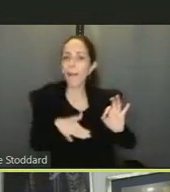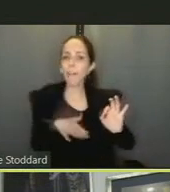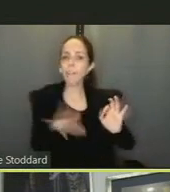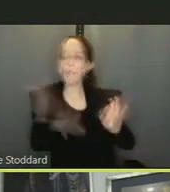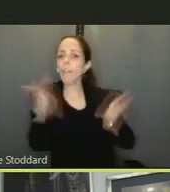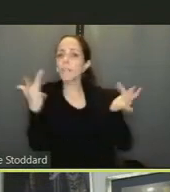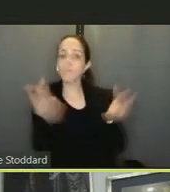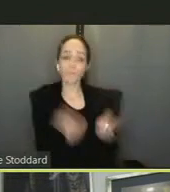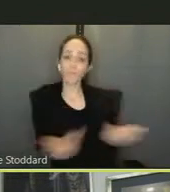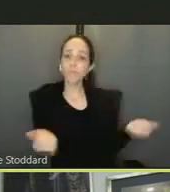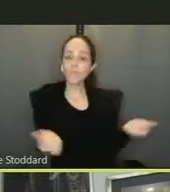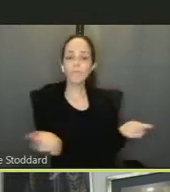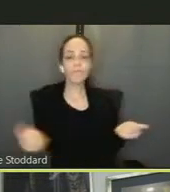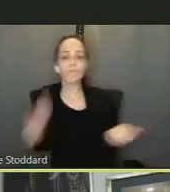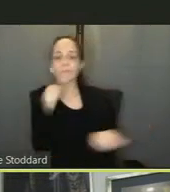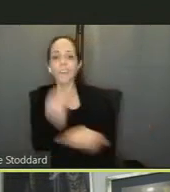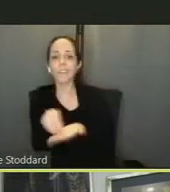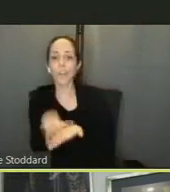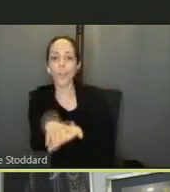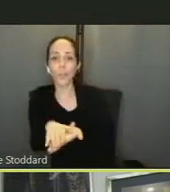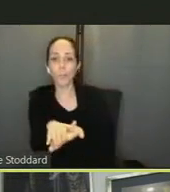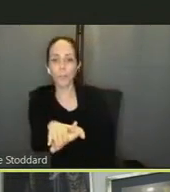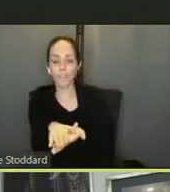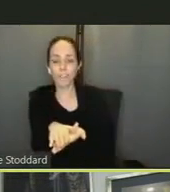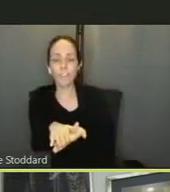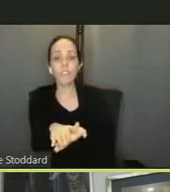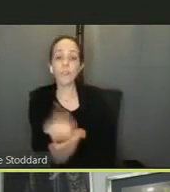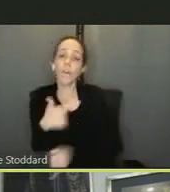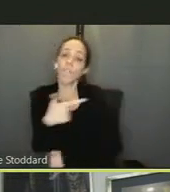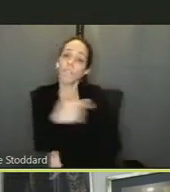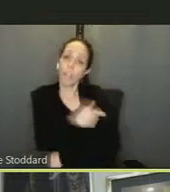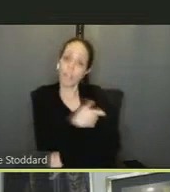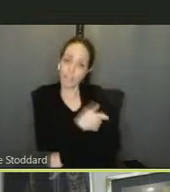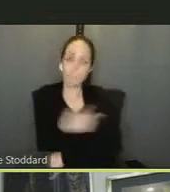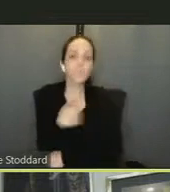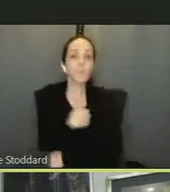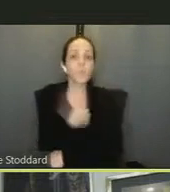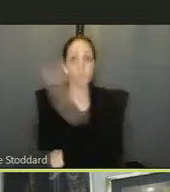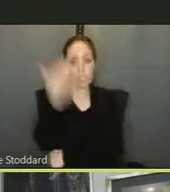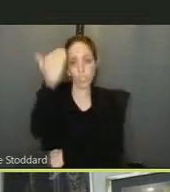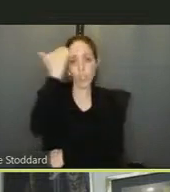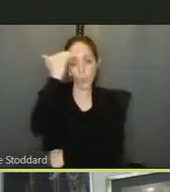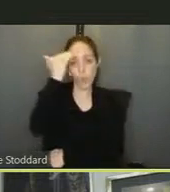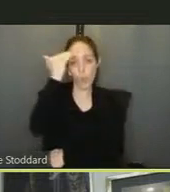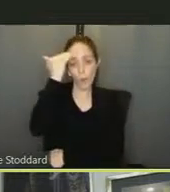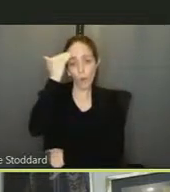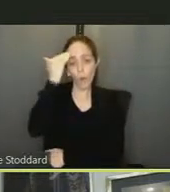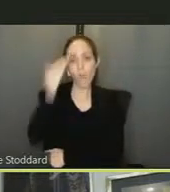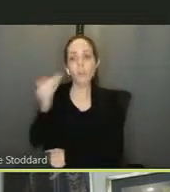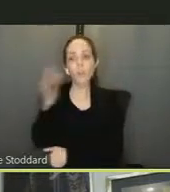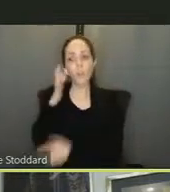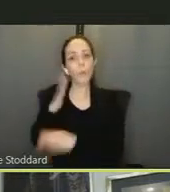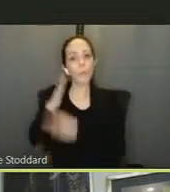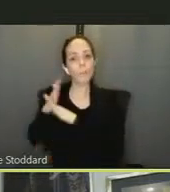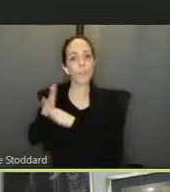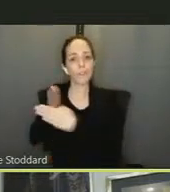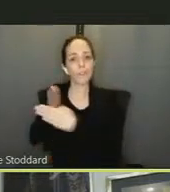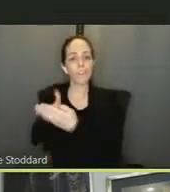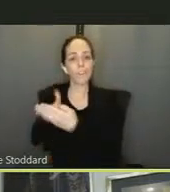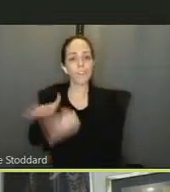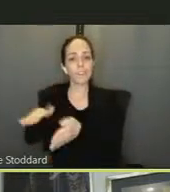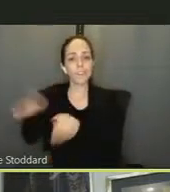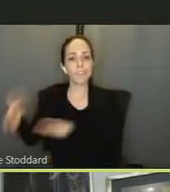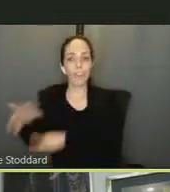job protecting from severe illness and death, but we still don't know if someone who's vaccinated can get an asymptomatic